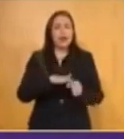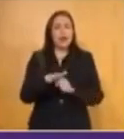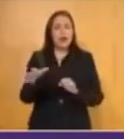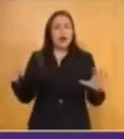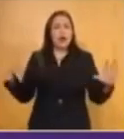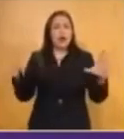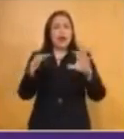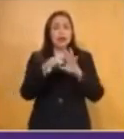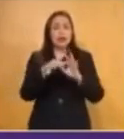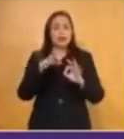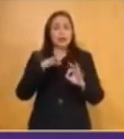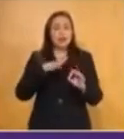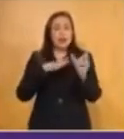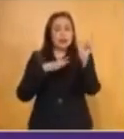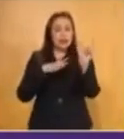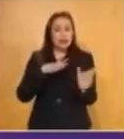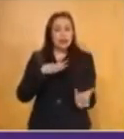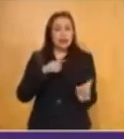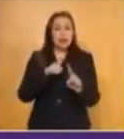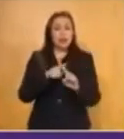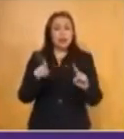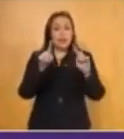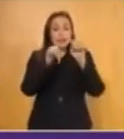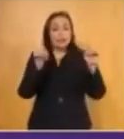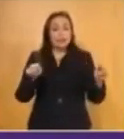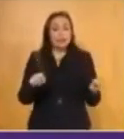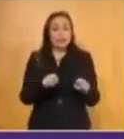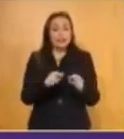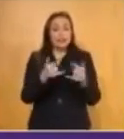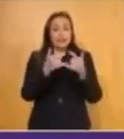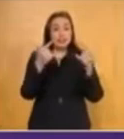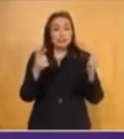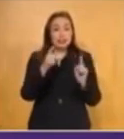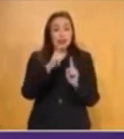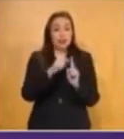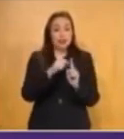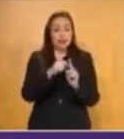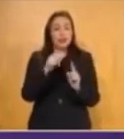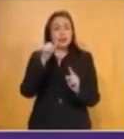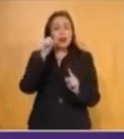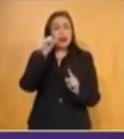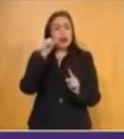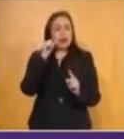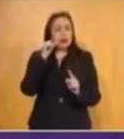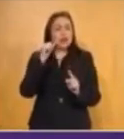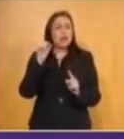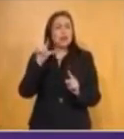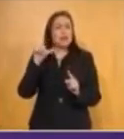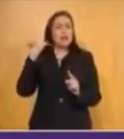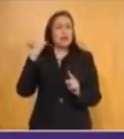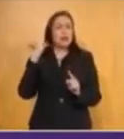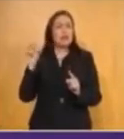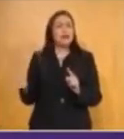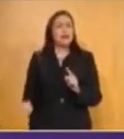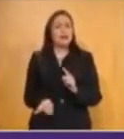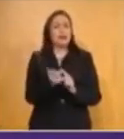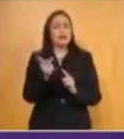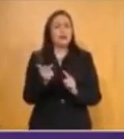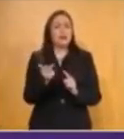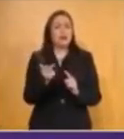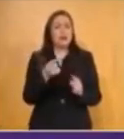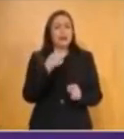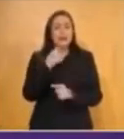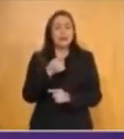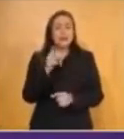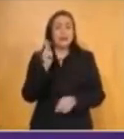genres of comic strips. As I told you before, I asked you yesterday in the last class that you were going to